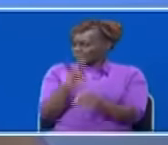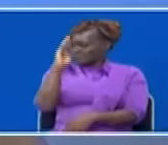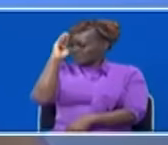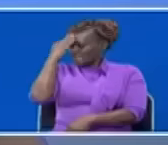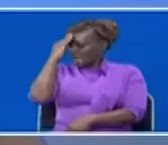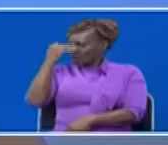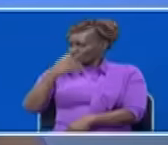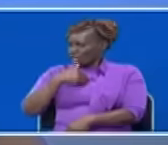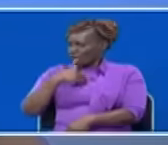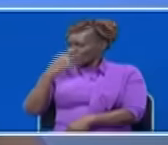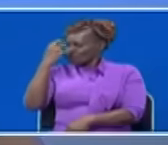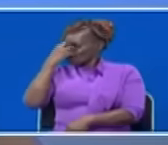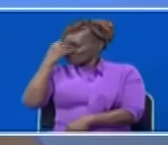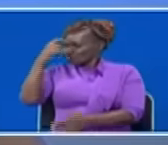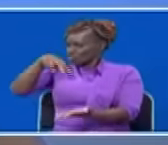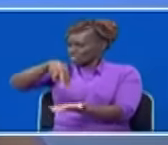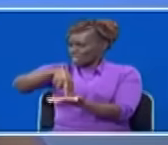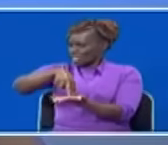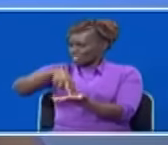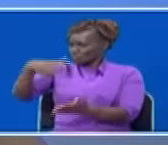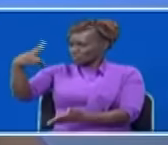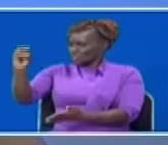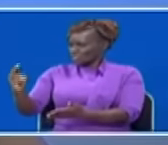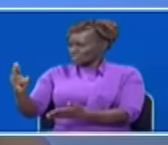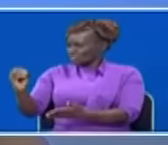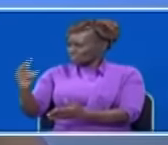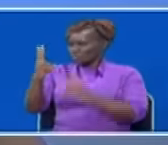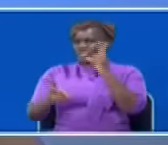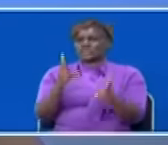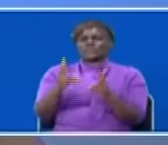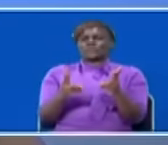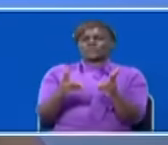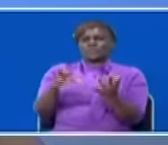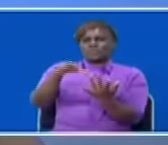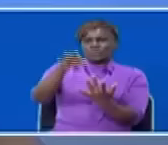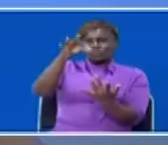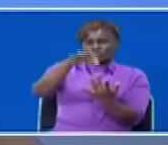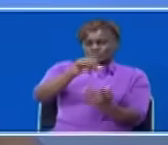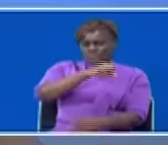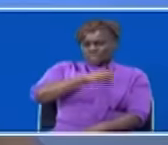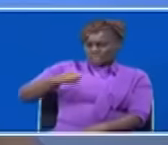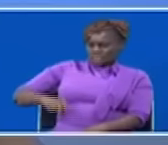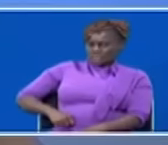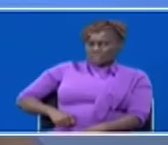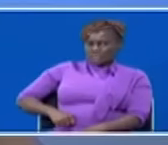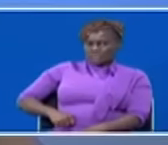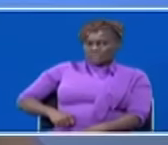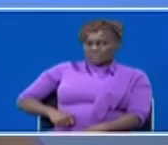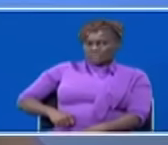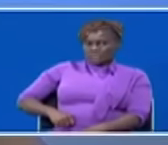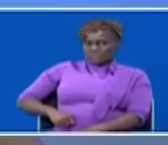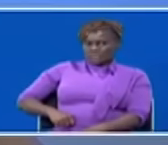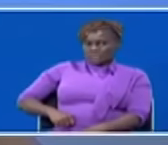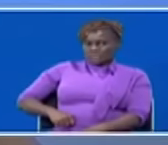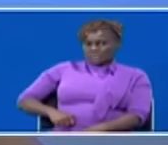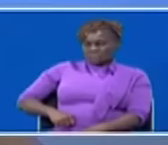Deputy President William Ruto's candidacy in 2022. Nominated Senator Paul Njoroge is the latest on a string of leaders appearing